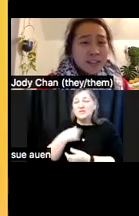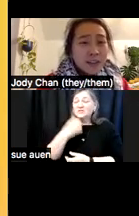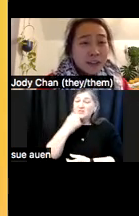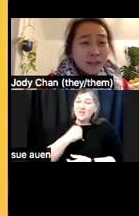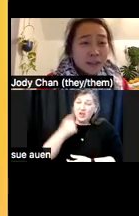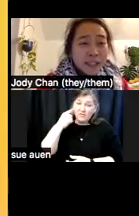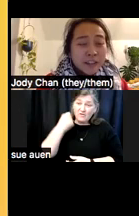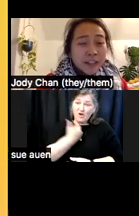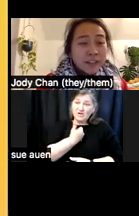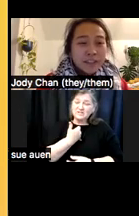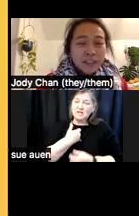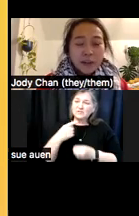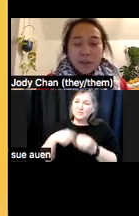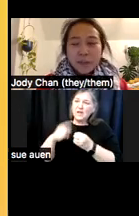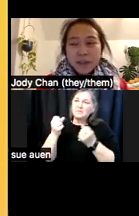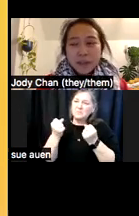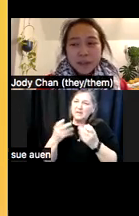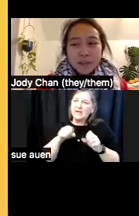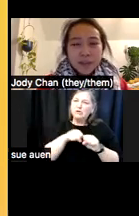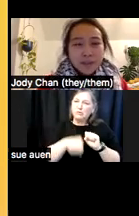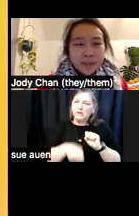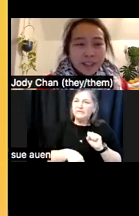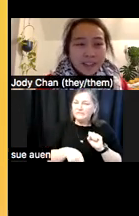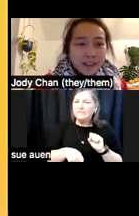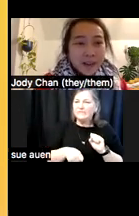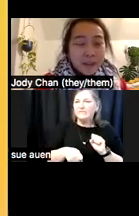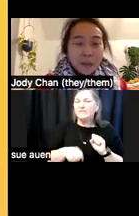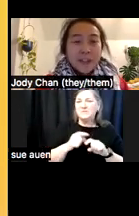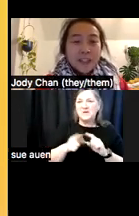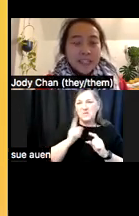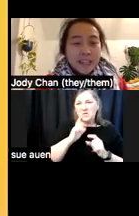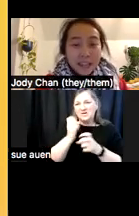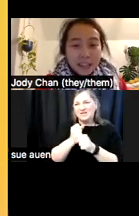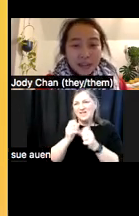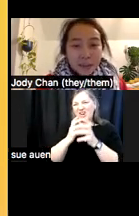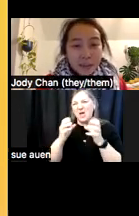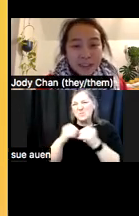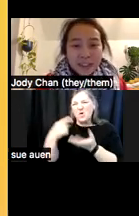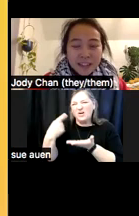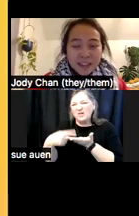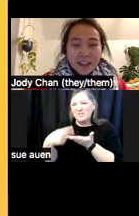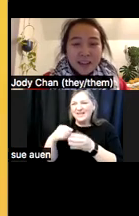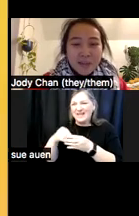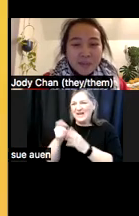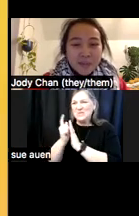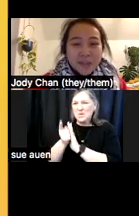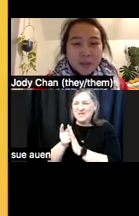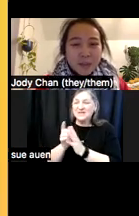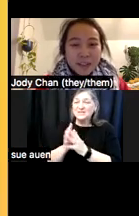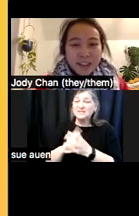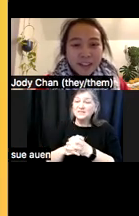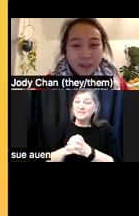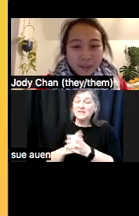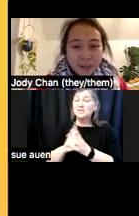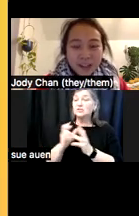ourselves around money and grief. But we'll get a lot more into that in a moment. So